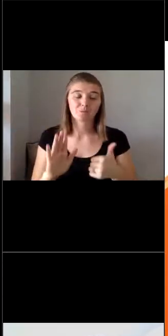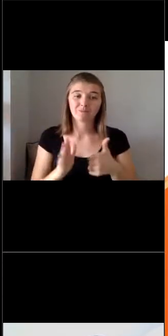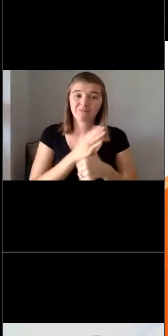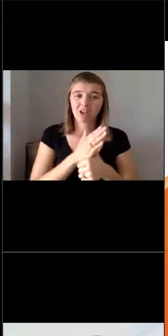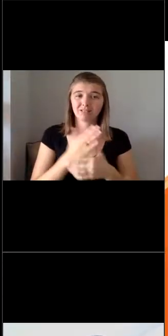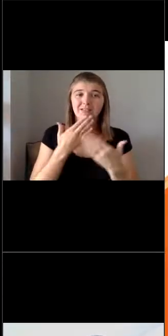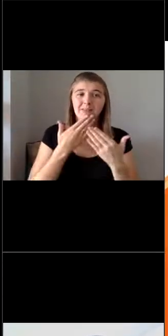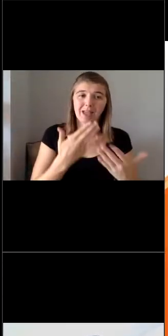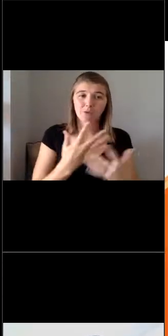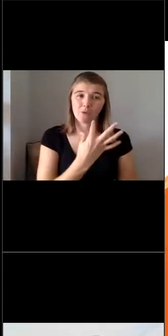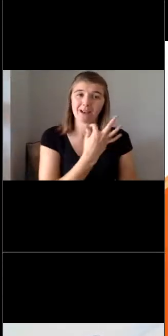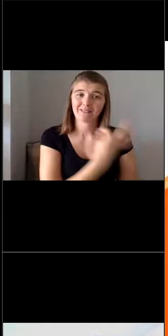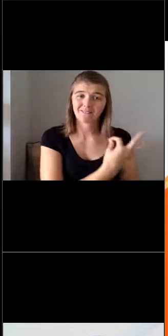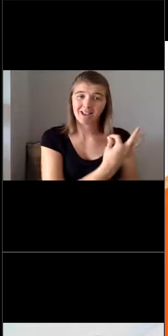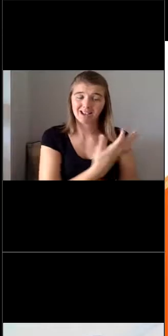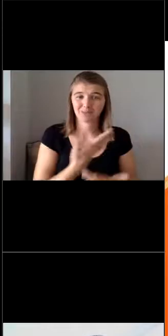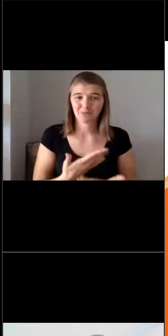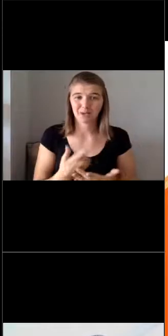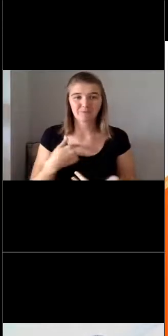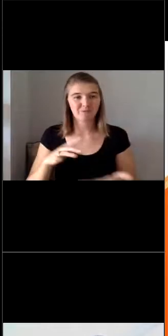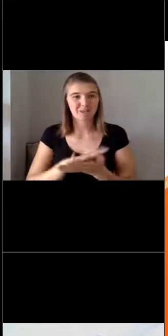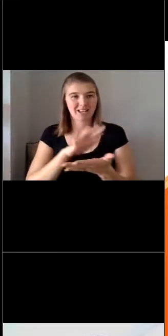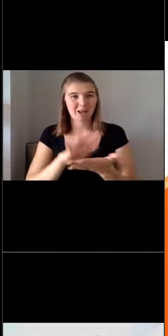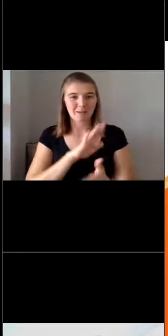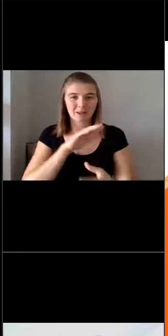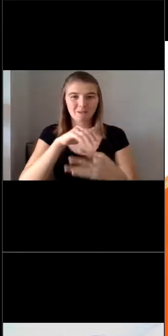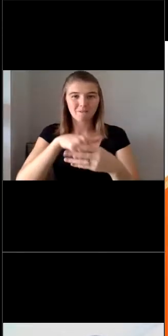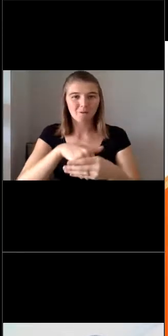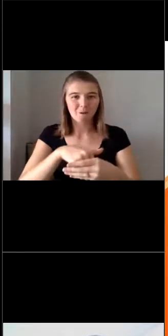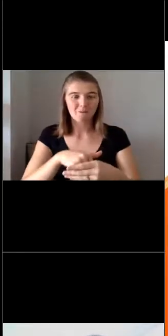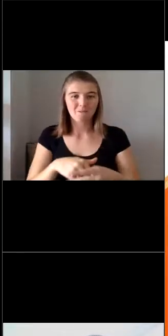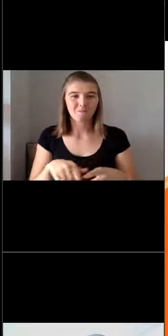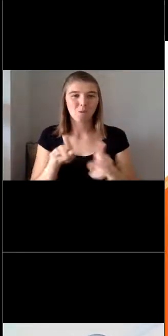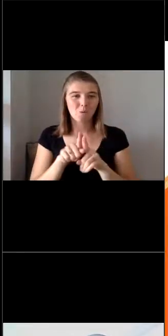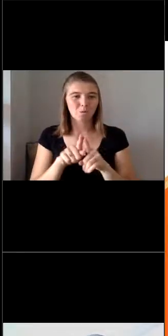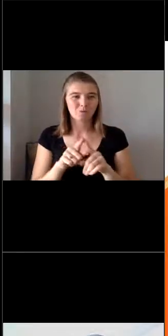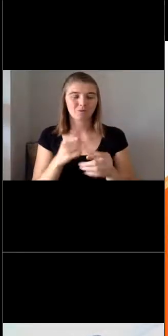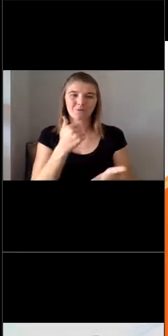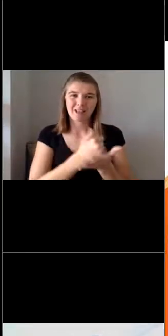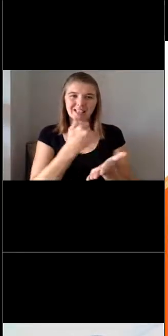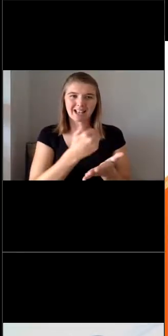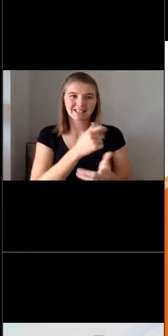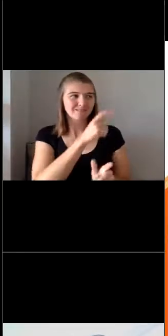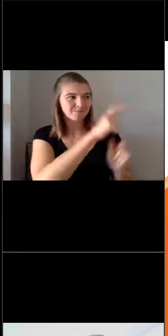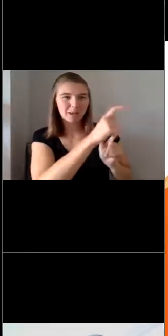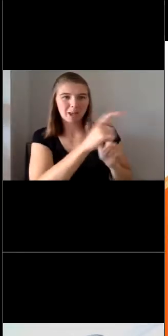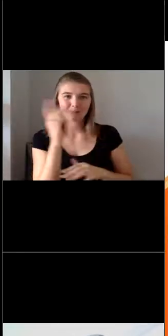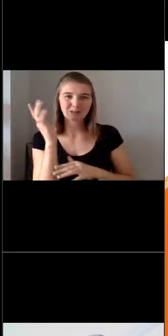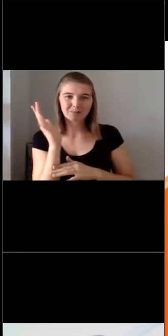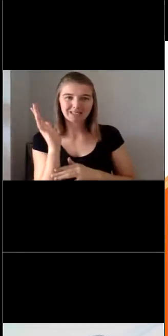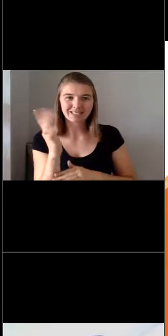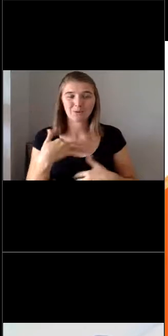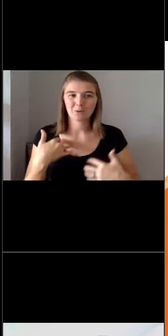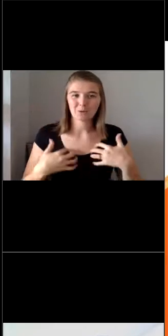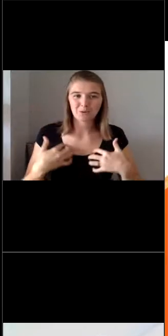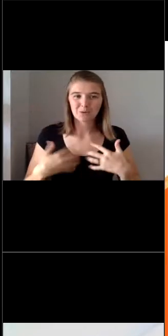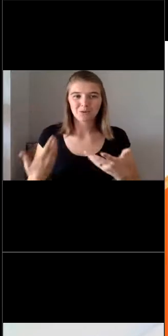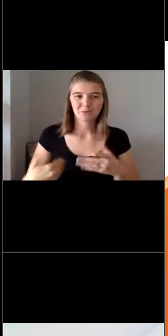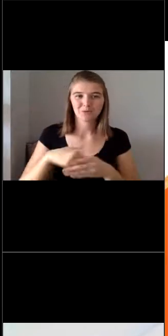inviting me to this webinar. Delighted to be here, particularly with a fantastic panel. So really, really delighted to join you